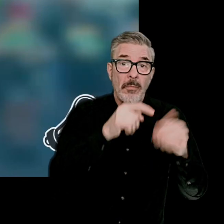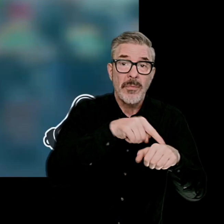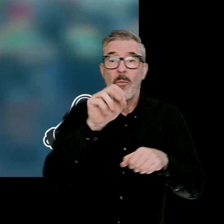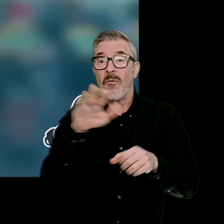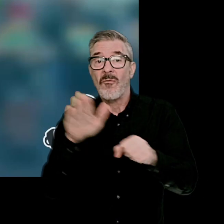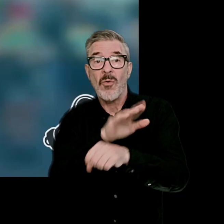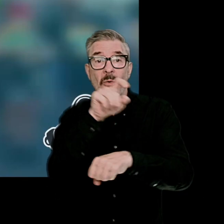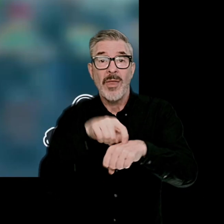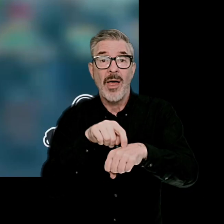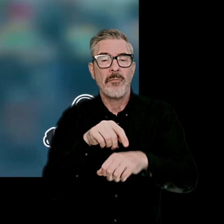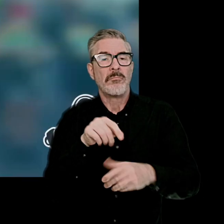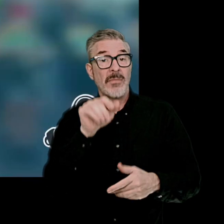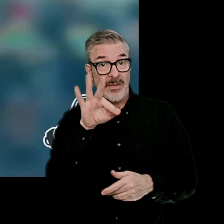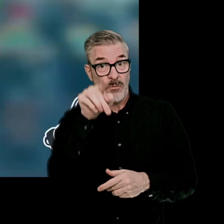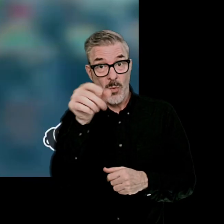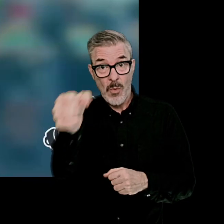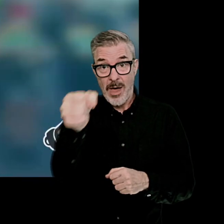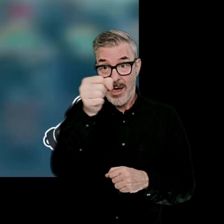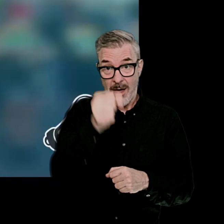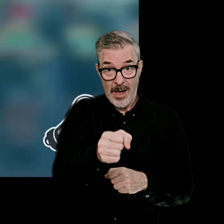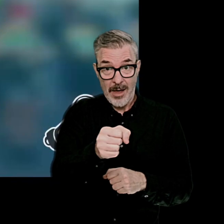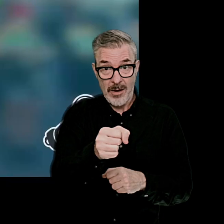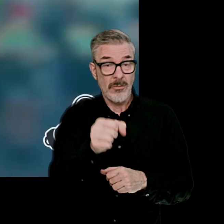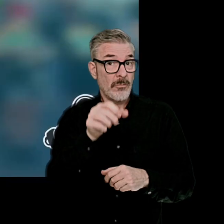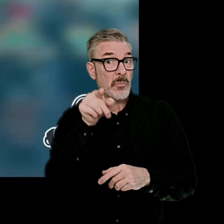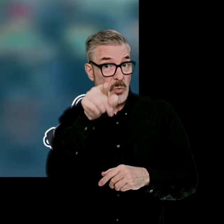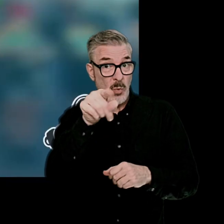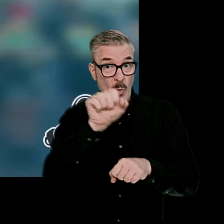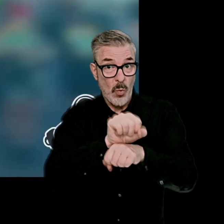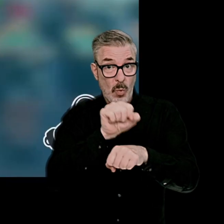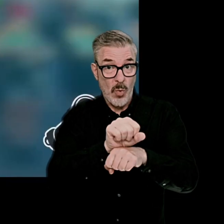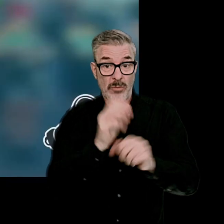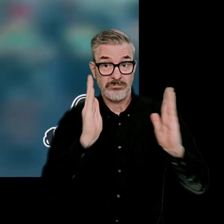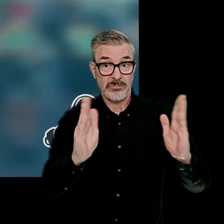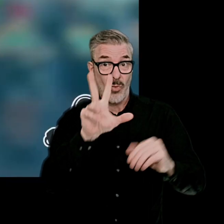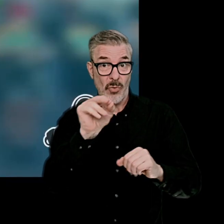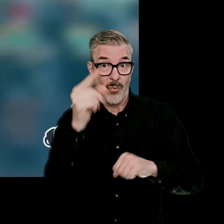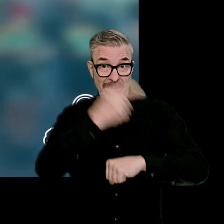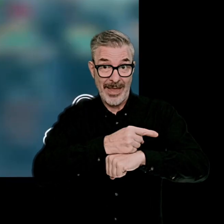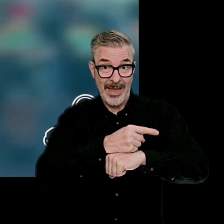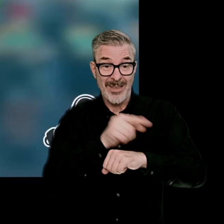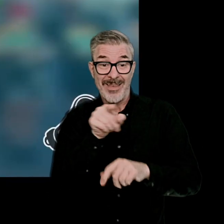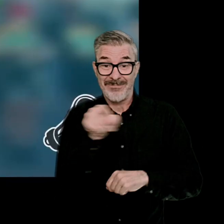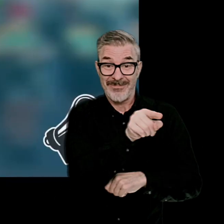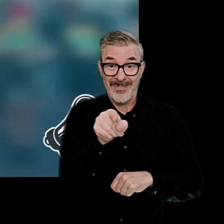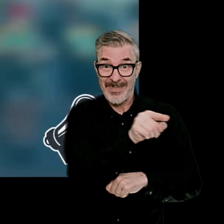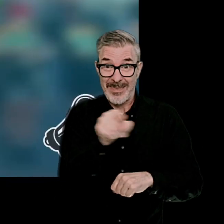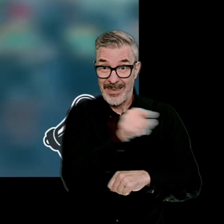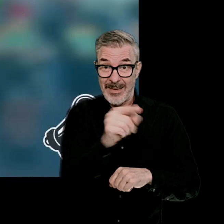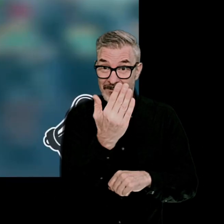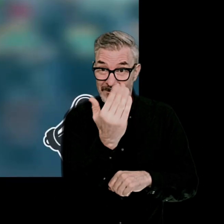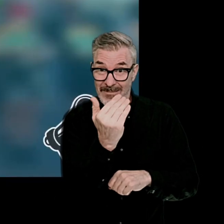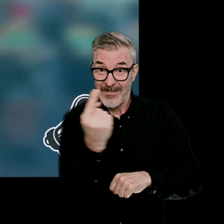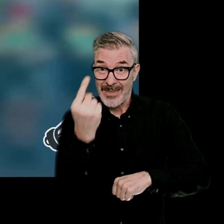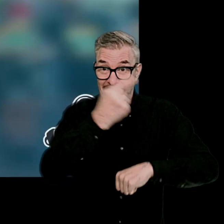And it doesn't matter if you're a part-time employee or a full-time employee, as long as you have worked 15 out of the 30